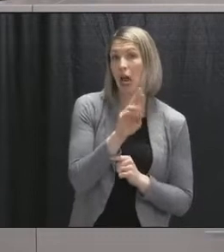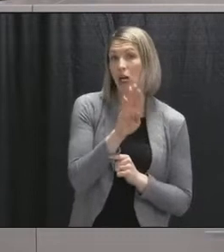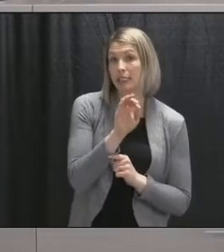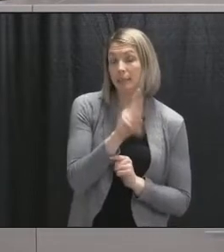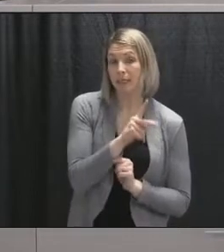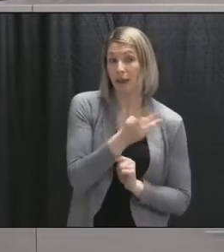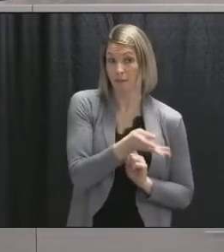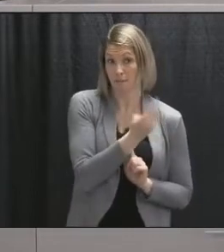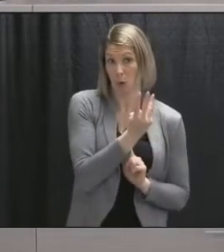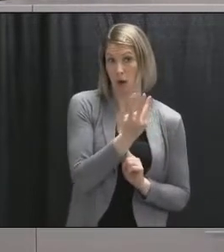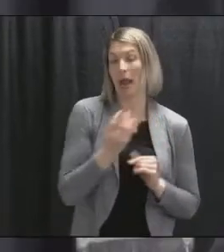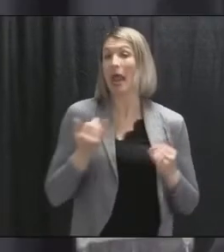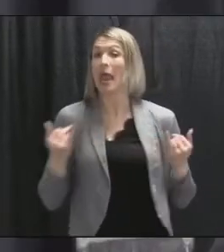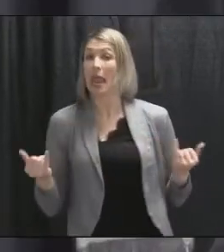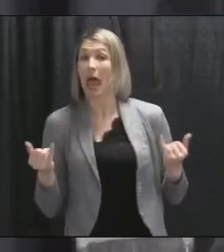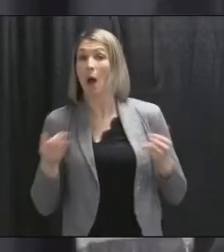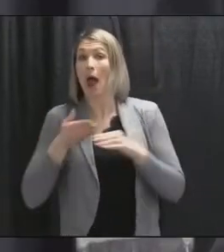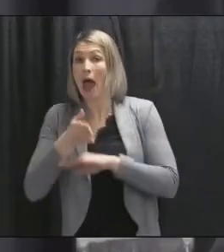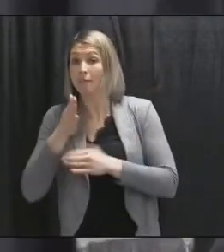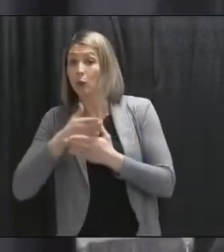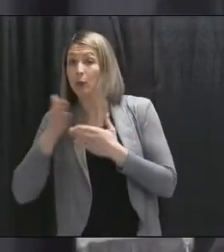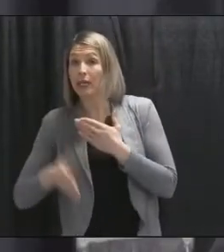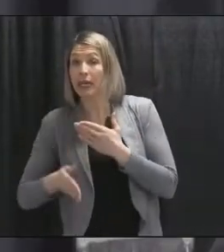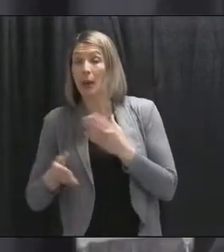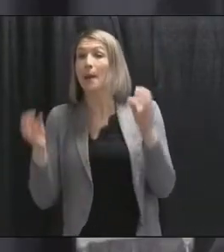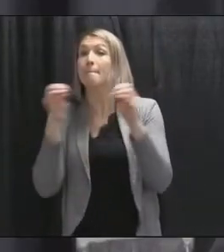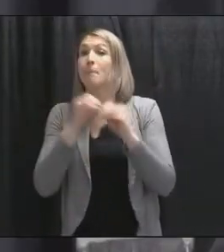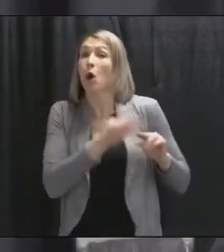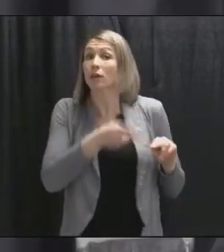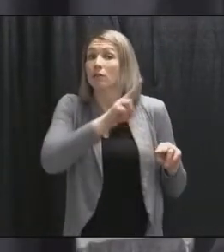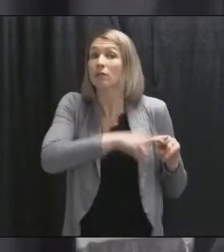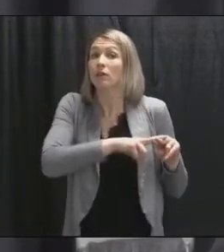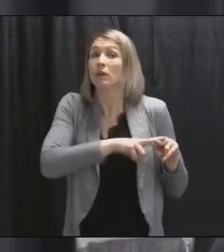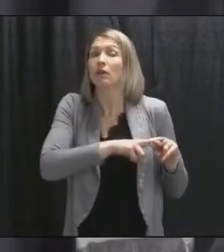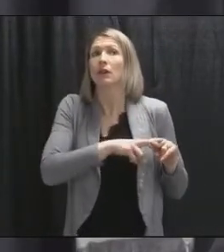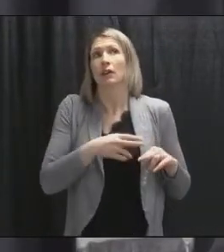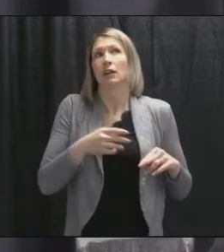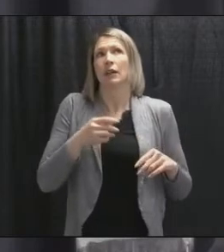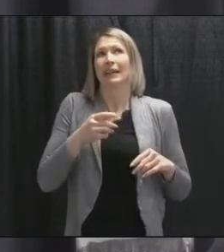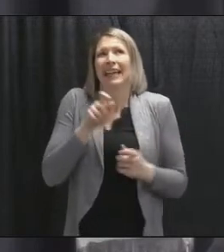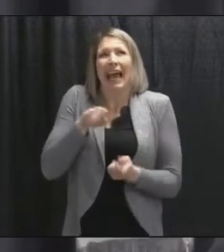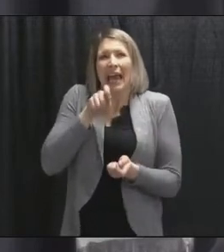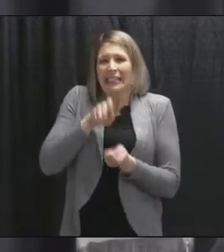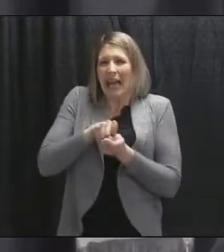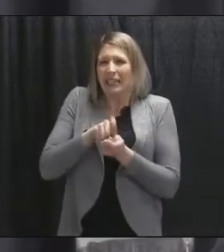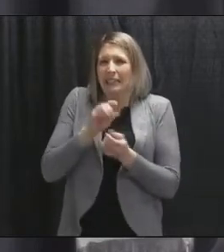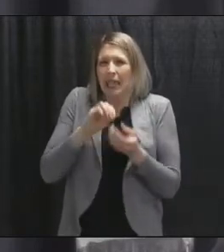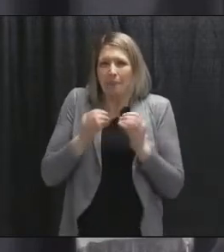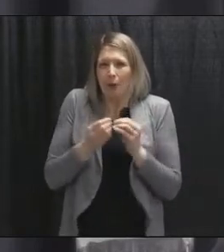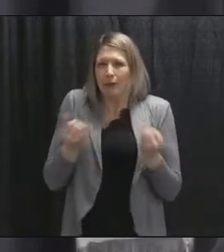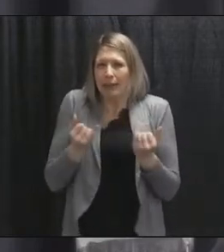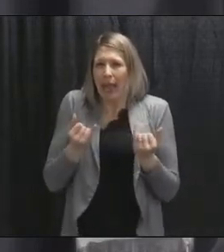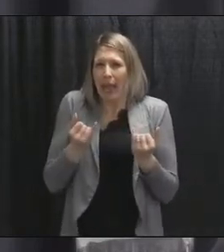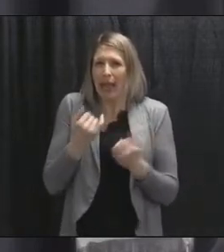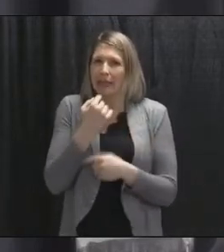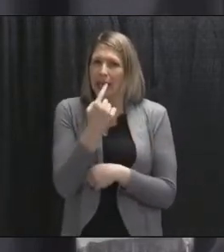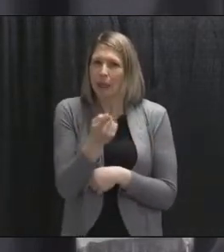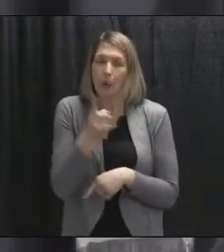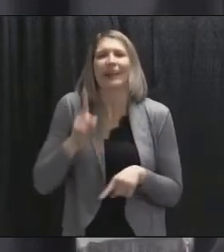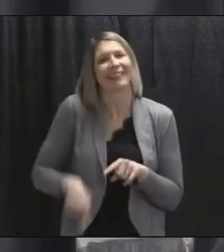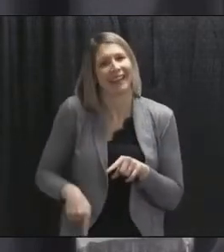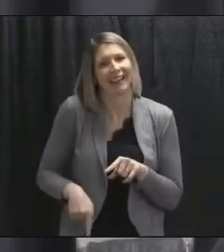RCMP officers going out? I can certainly get you that number. I have seen some today, but it would be wrong of me to try and quote from memory. I